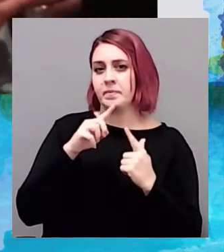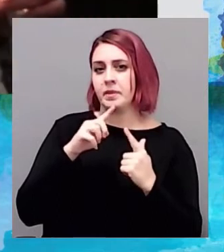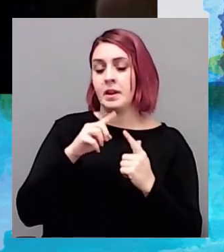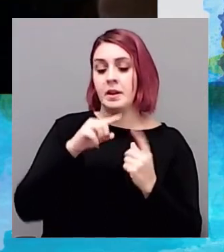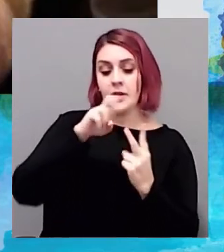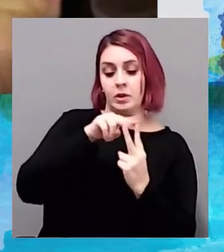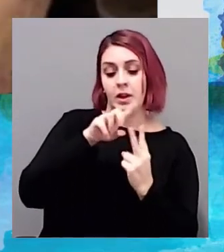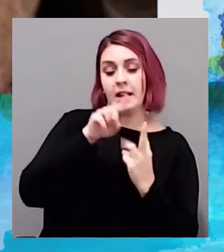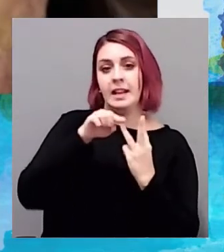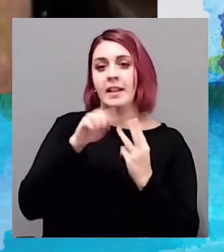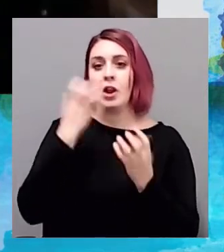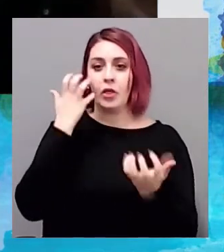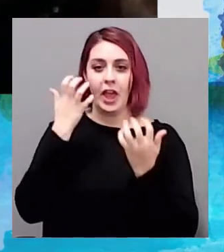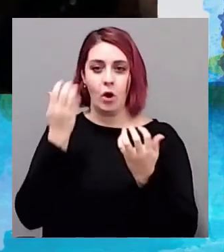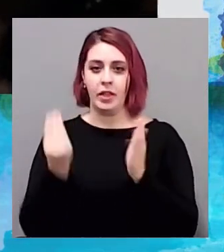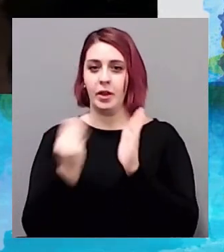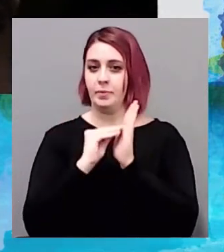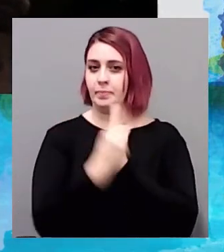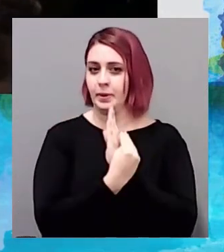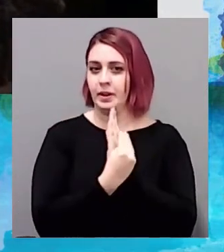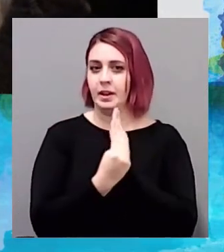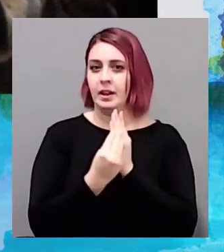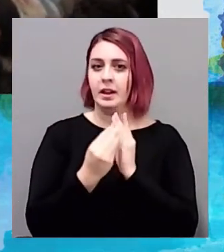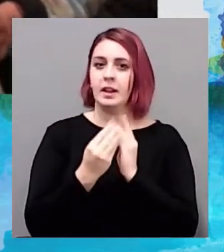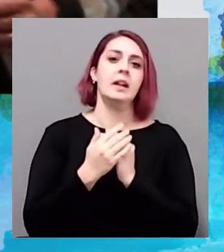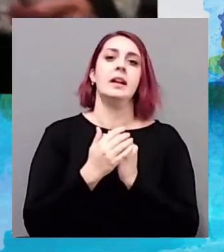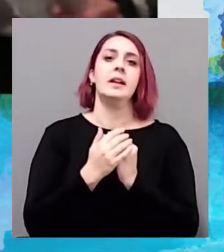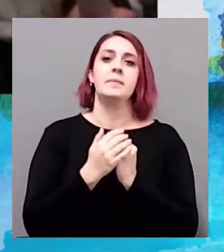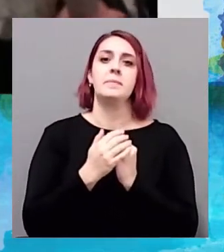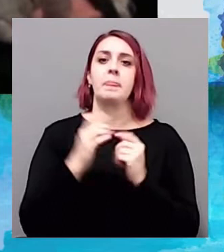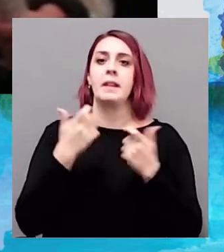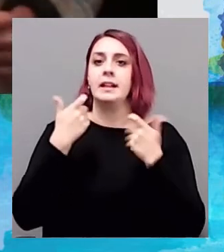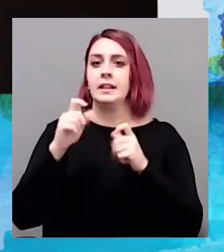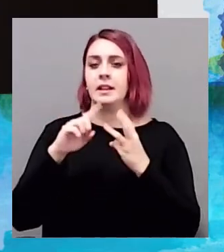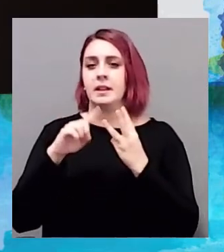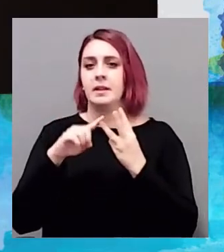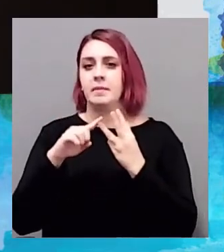religious ceremony that they're describing to the visitors.